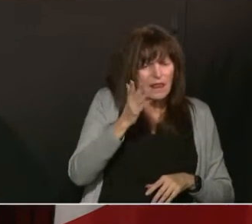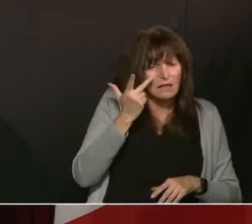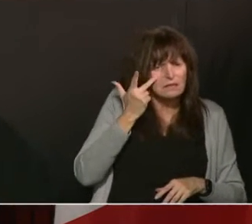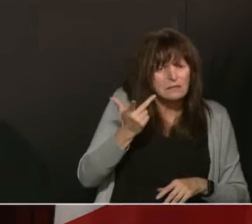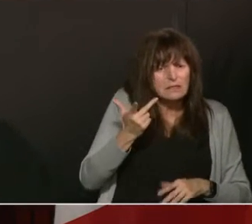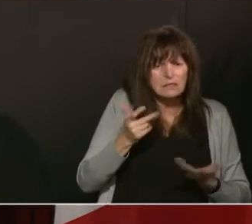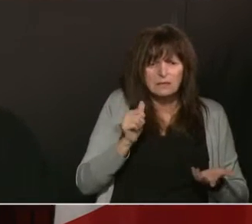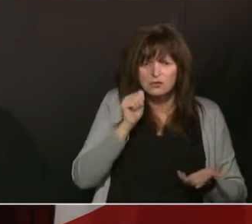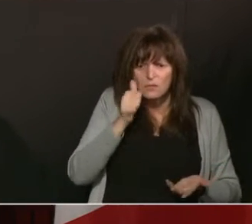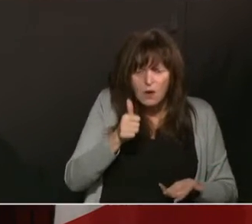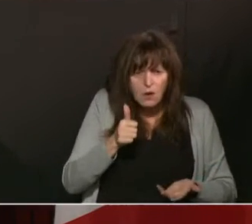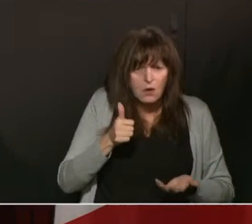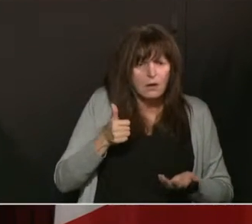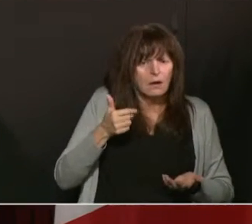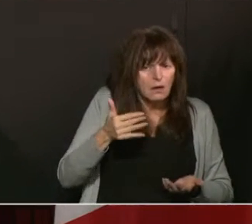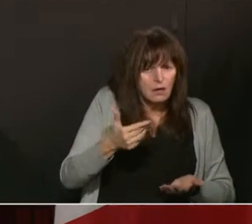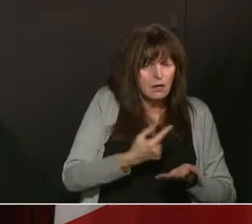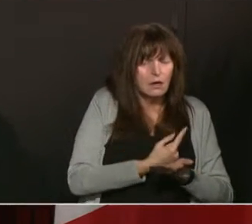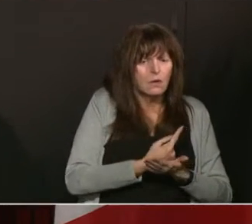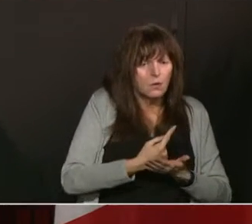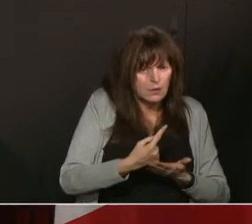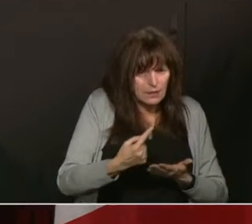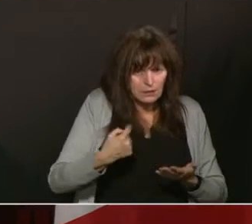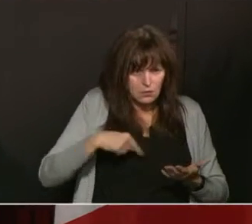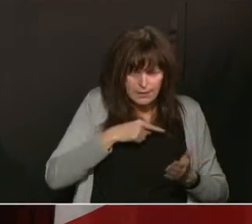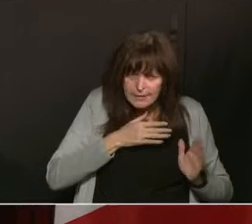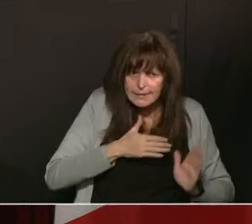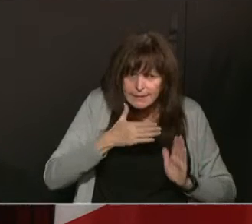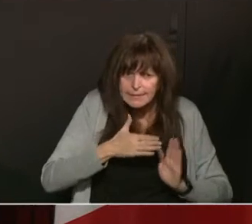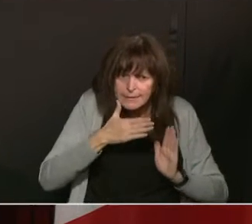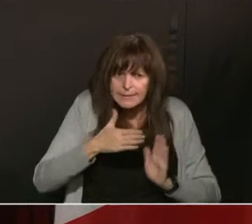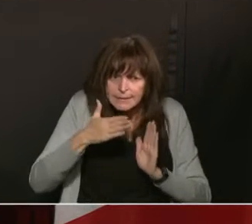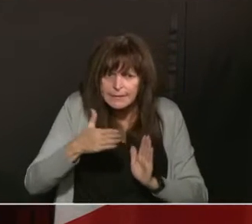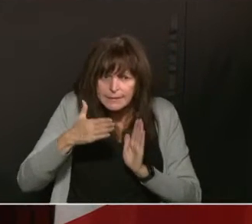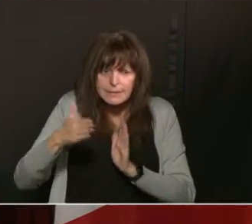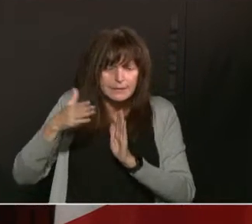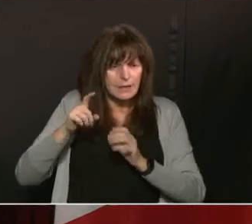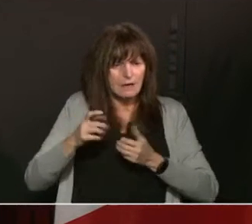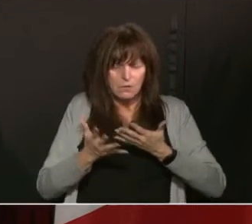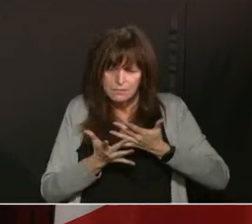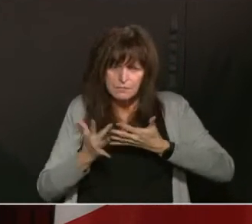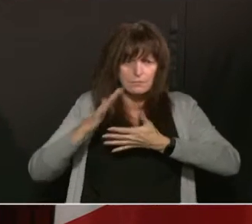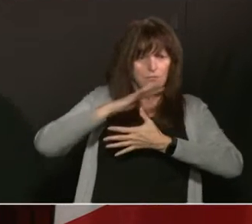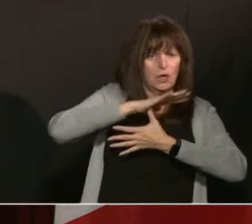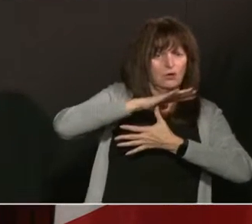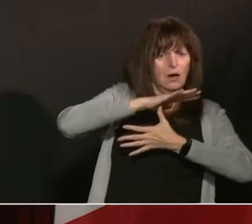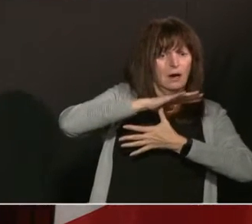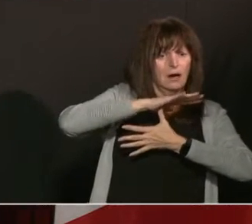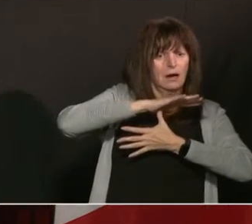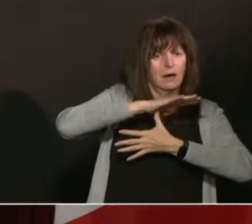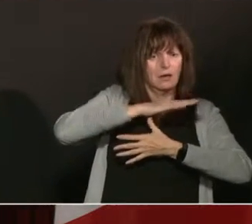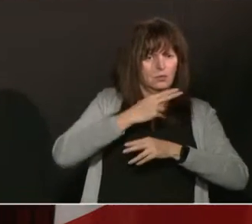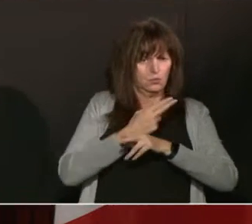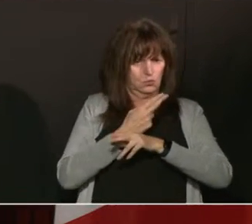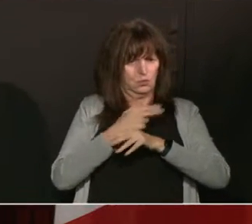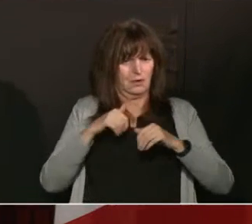next weeks or months ahead how we have to prioritize both testing, rapid antigen testing, PCR,